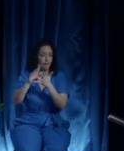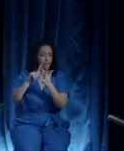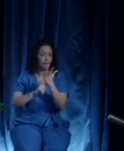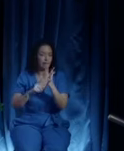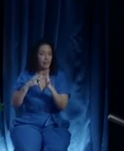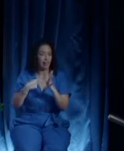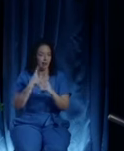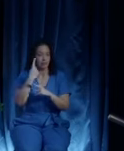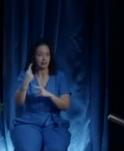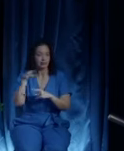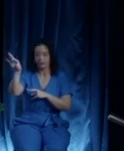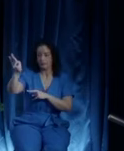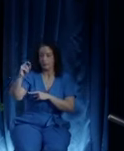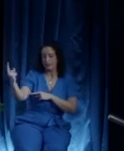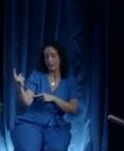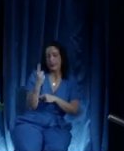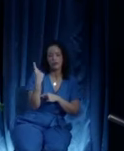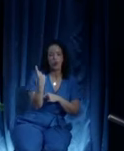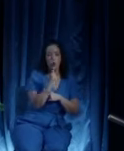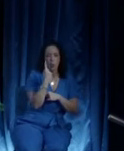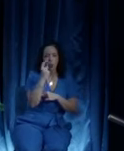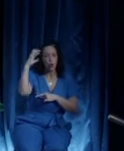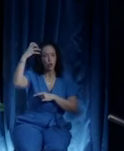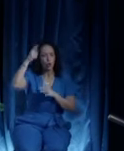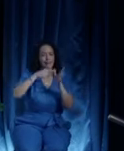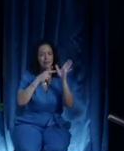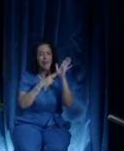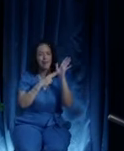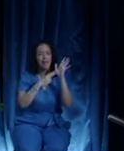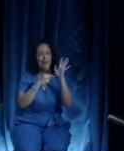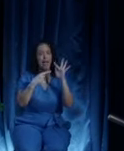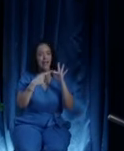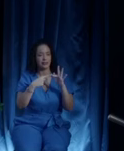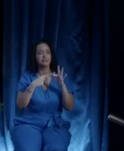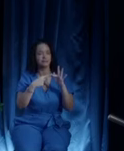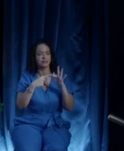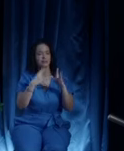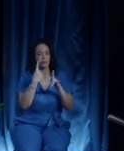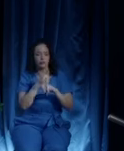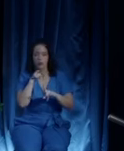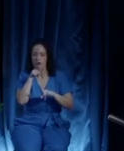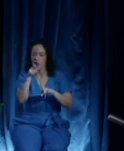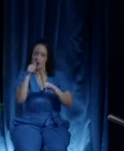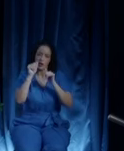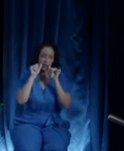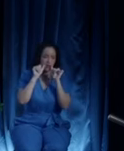guest for Queen Anne. Talked about Queen Anne and her favourite, Sarah